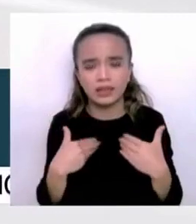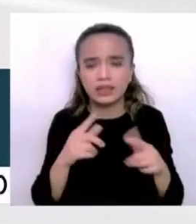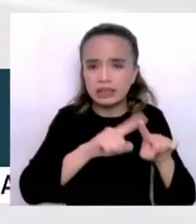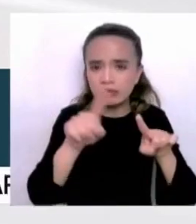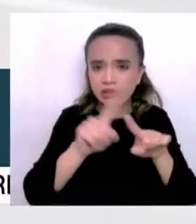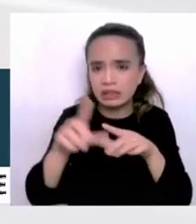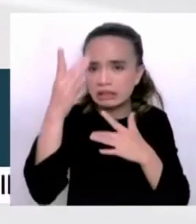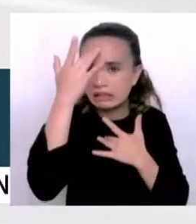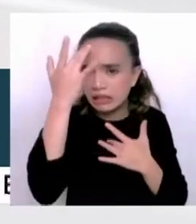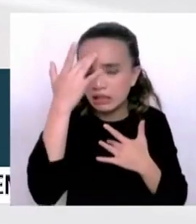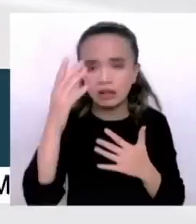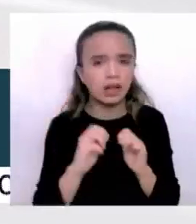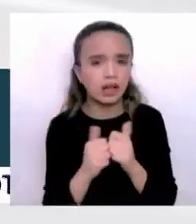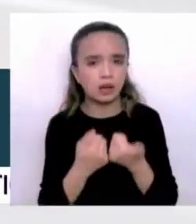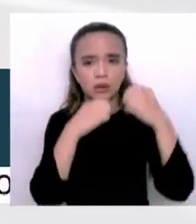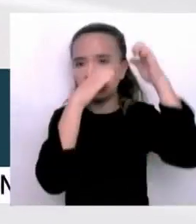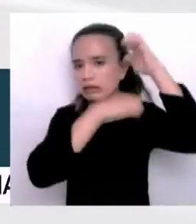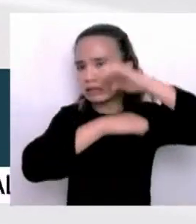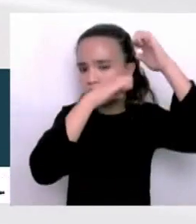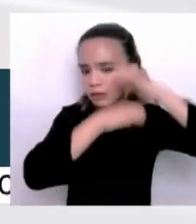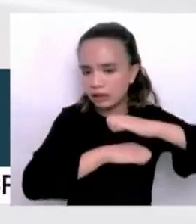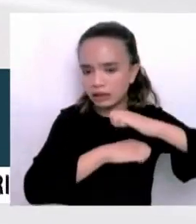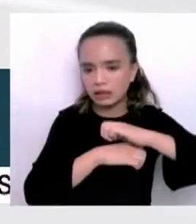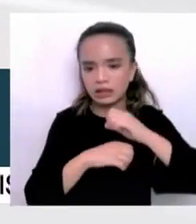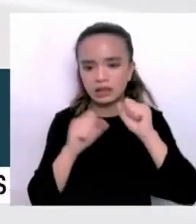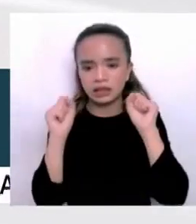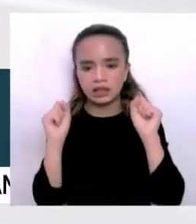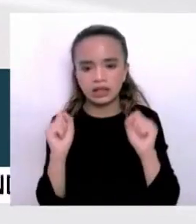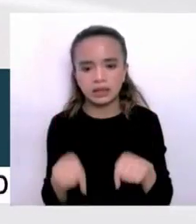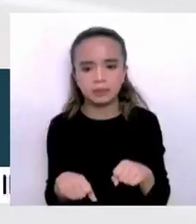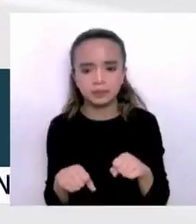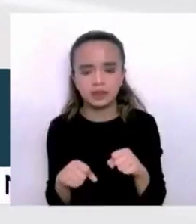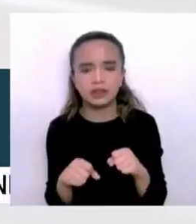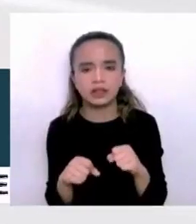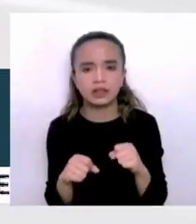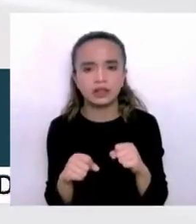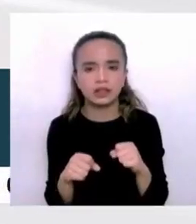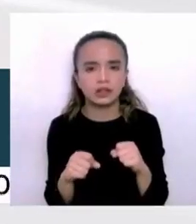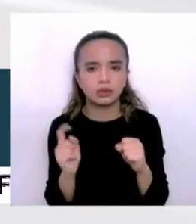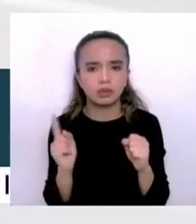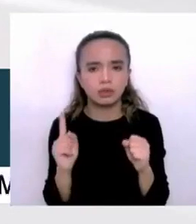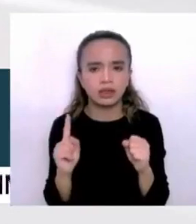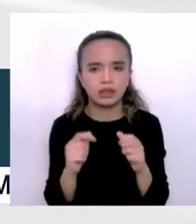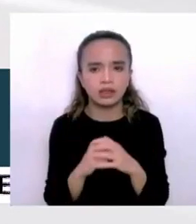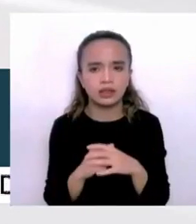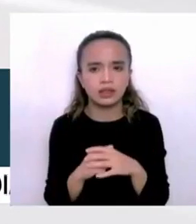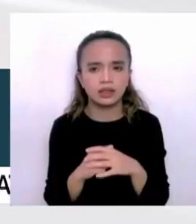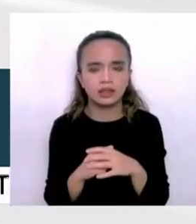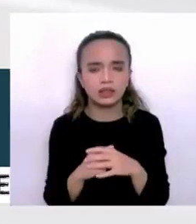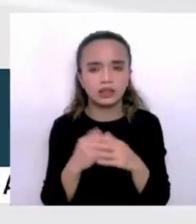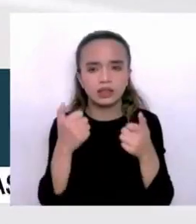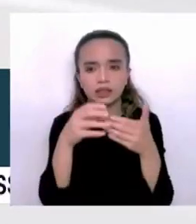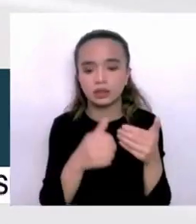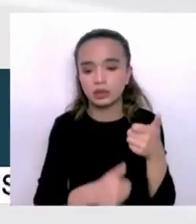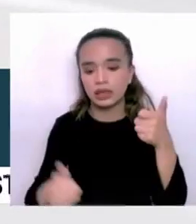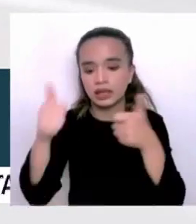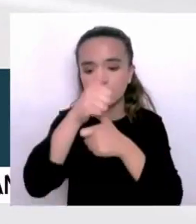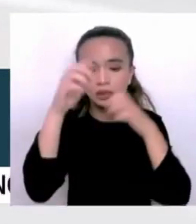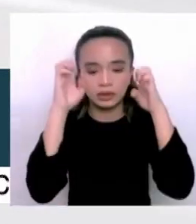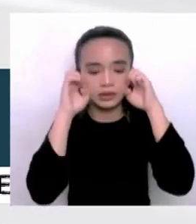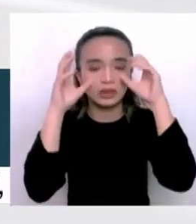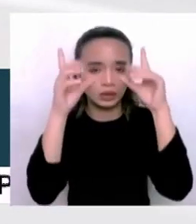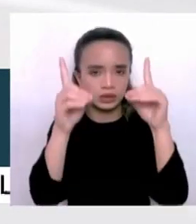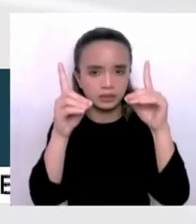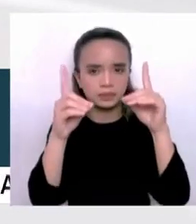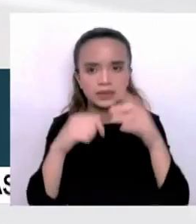you expect them? How can you expect our the the head of education,